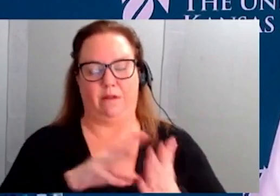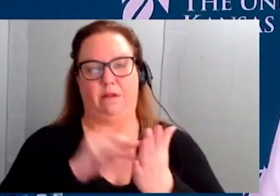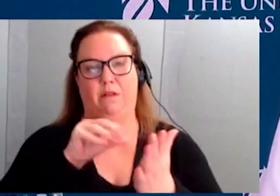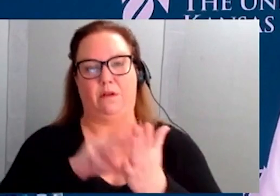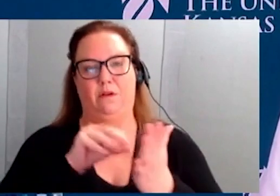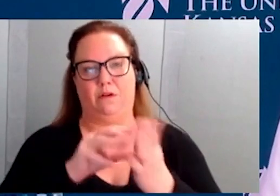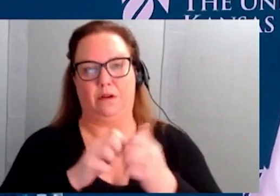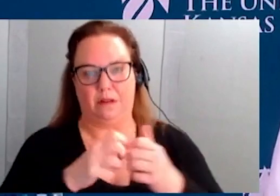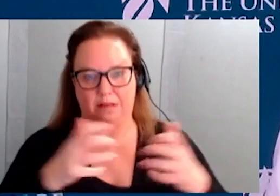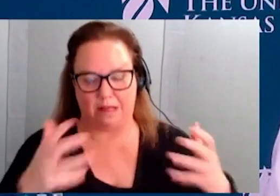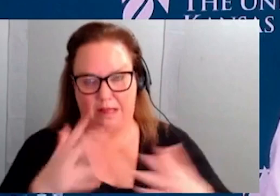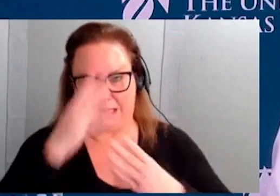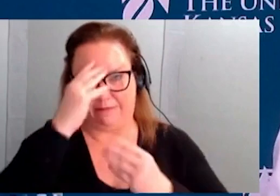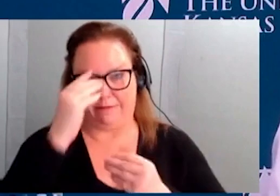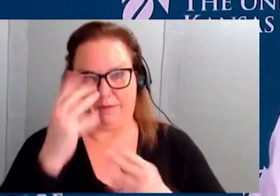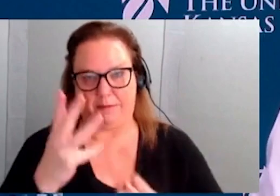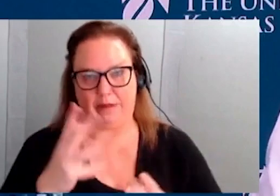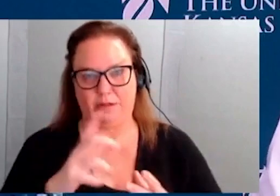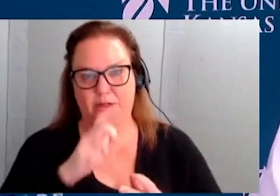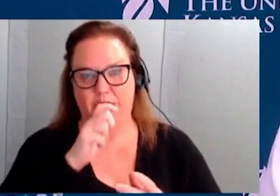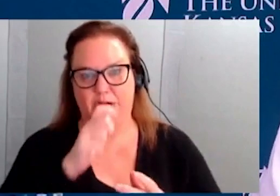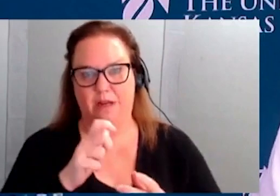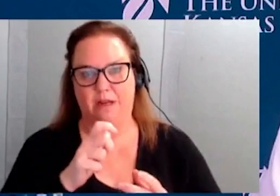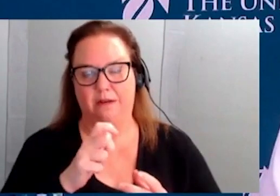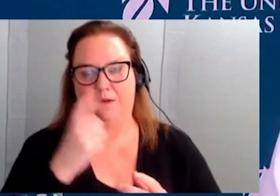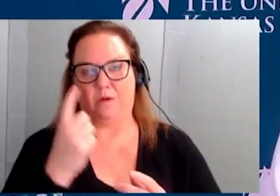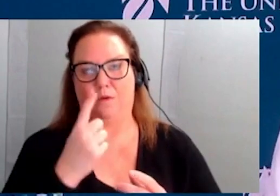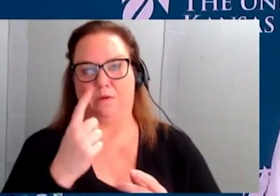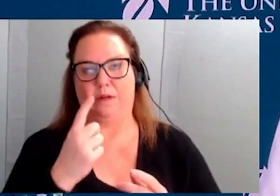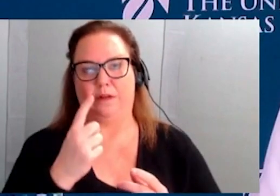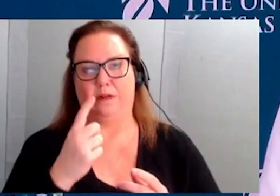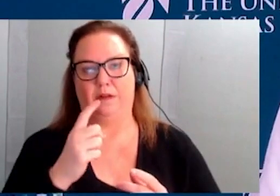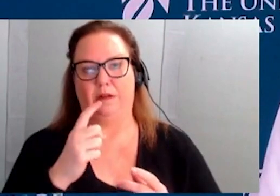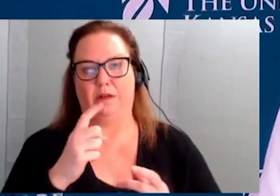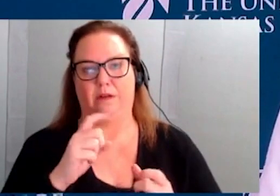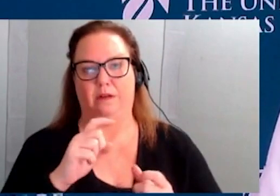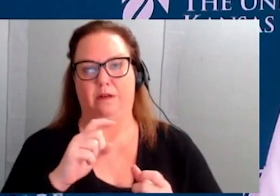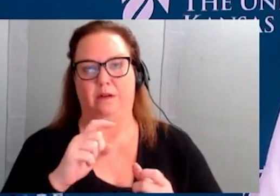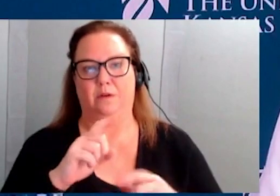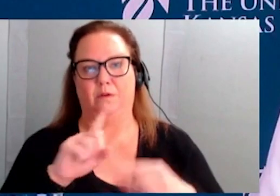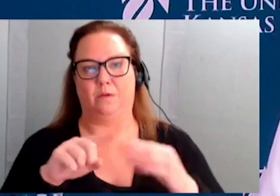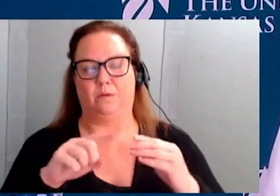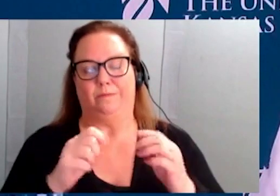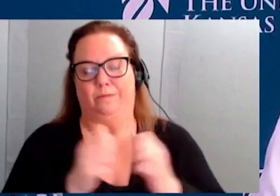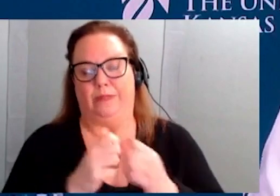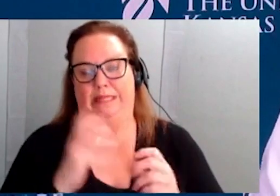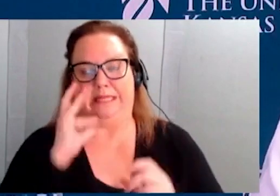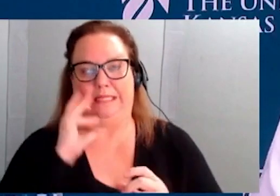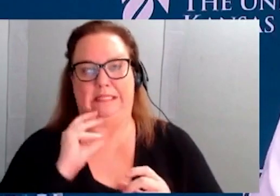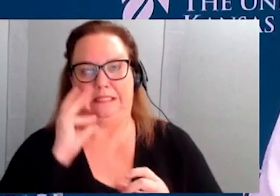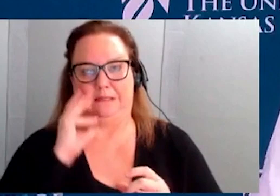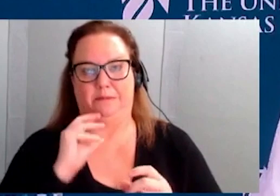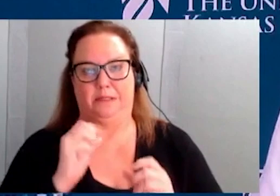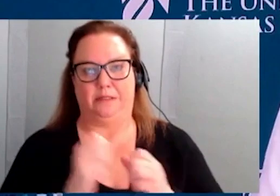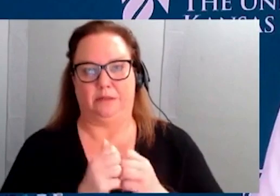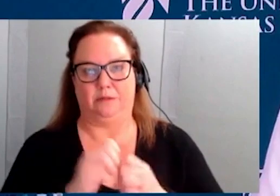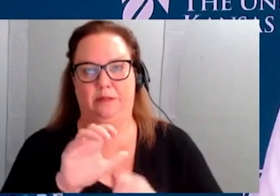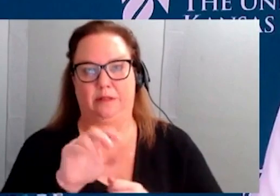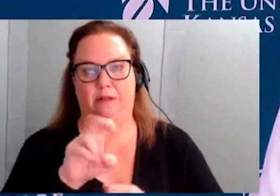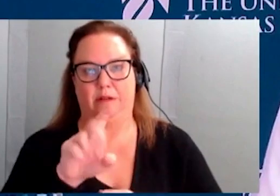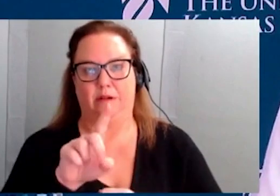of information, not only with just on-the-ground experiences with the COVID